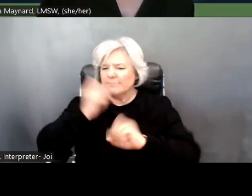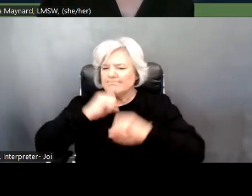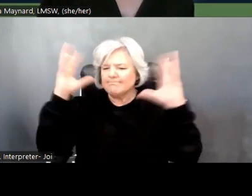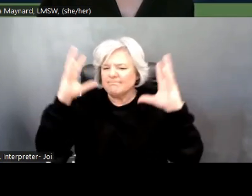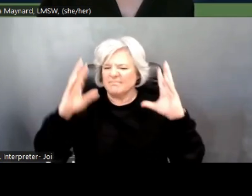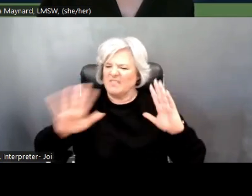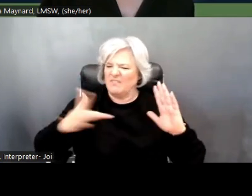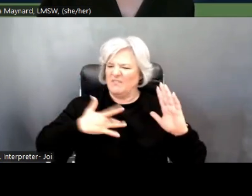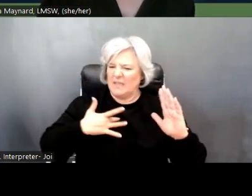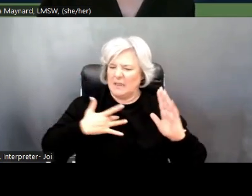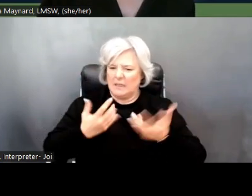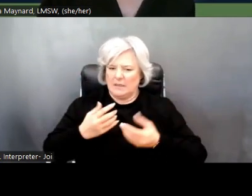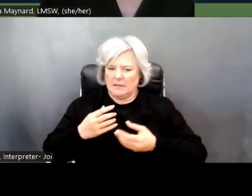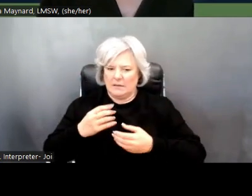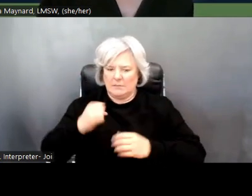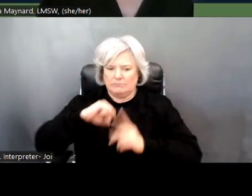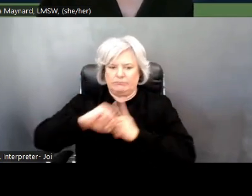on?